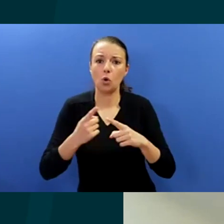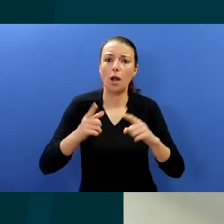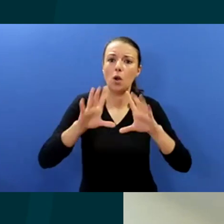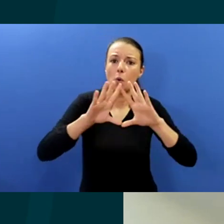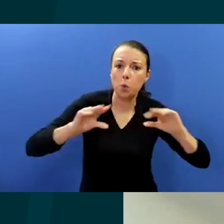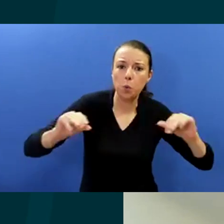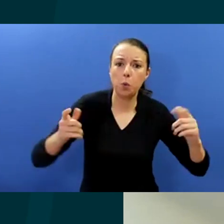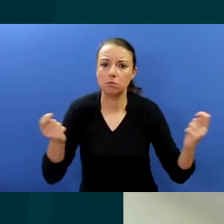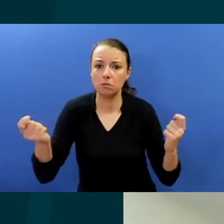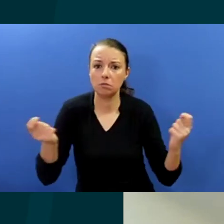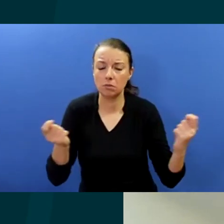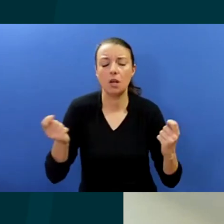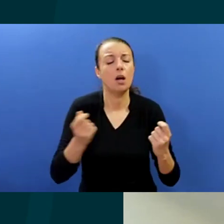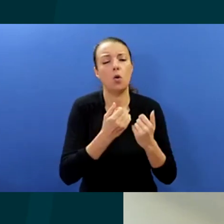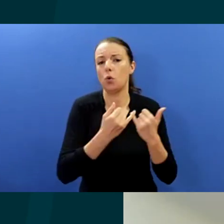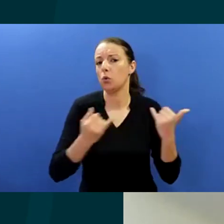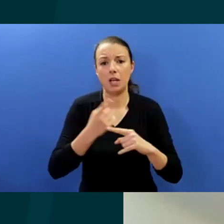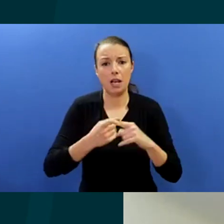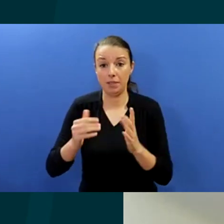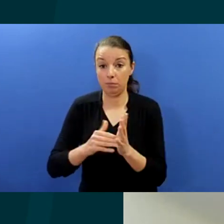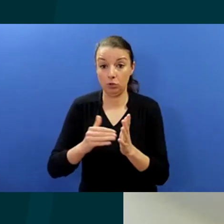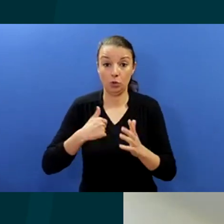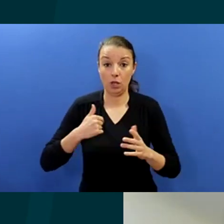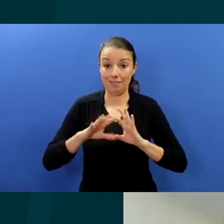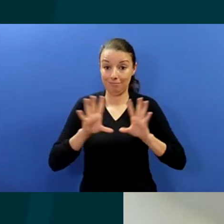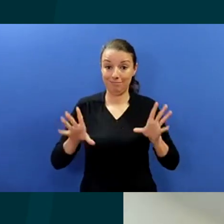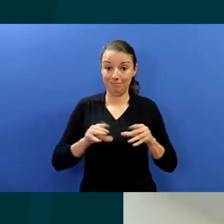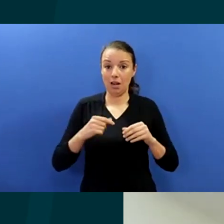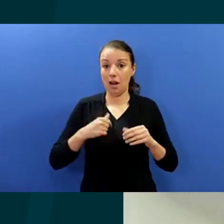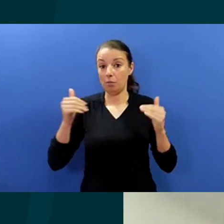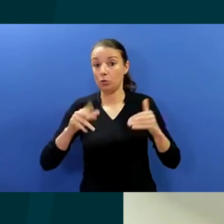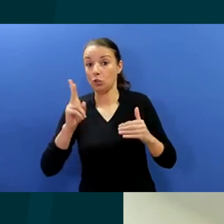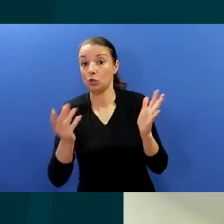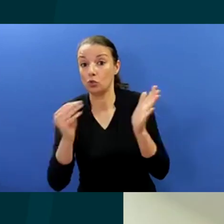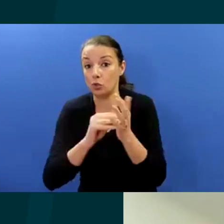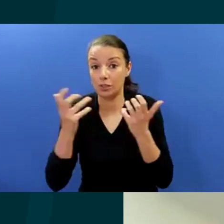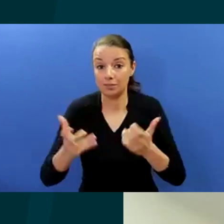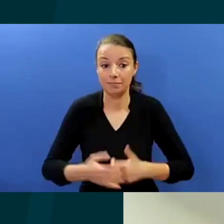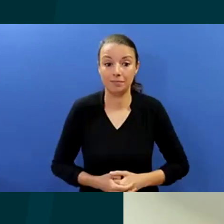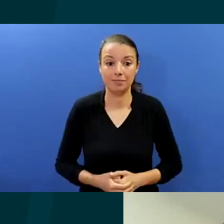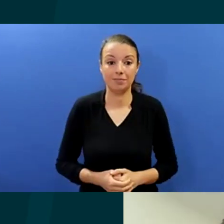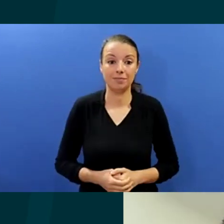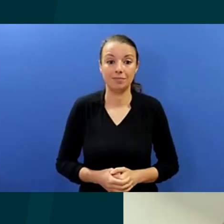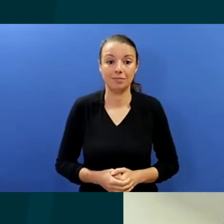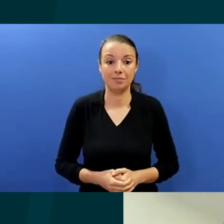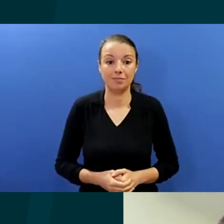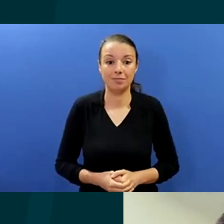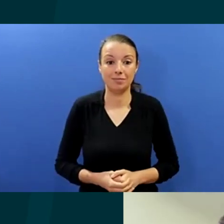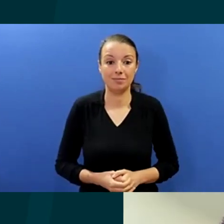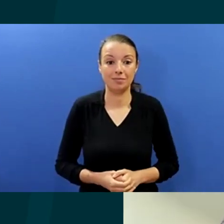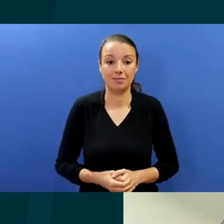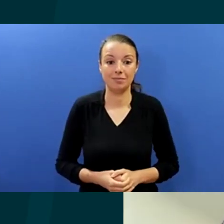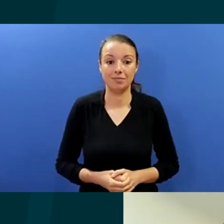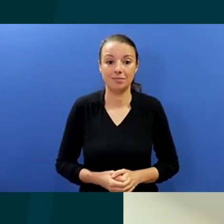This is all for my part. Maybe other ones have other viewpoints. Maybe I can add something